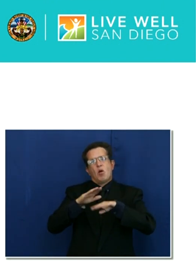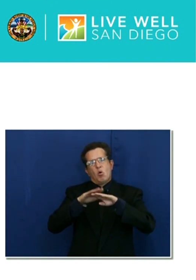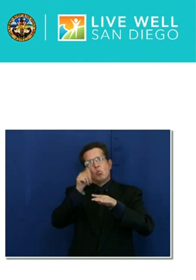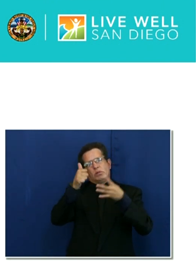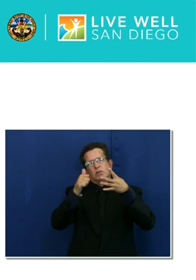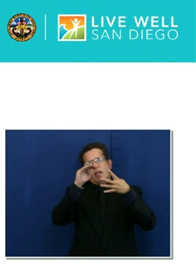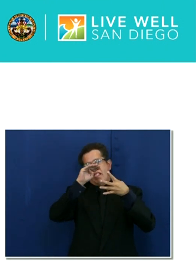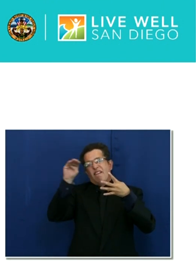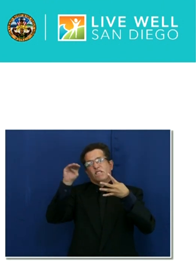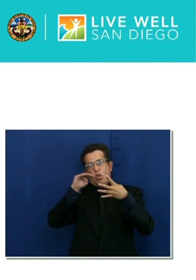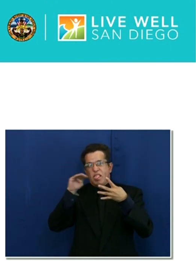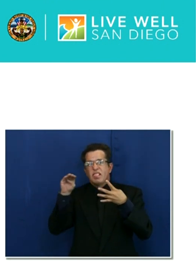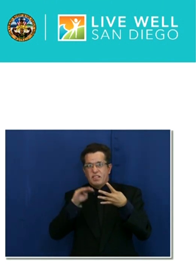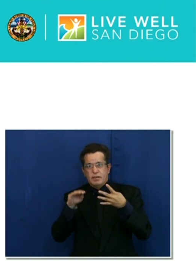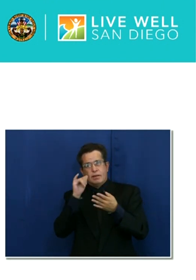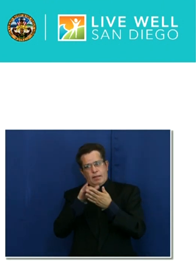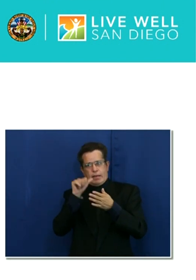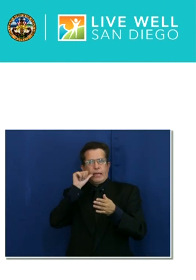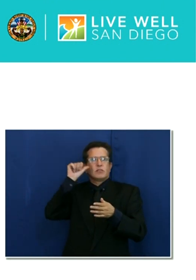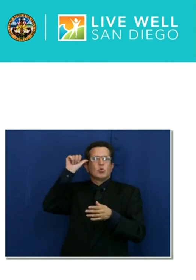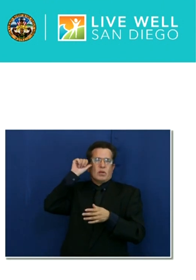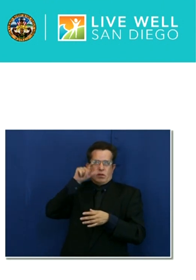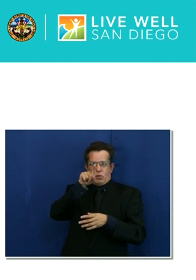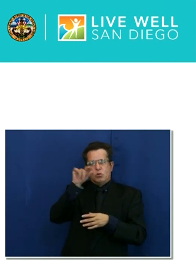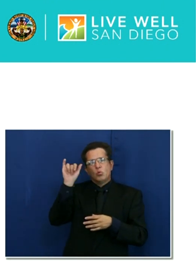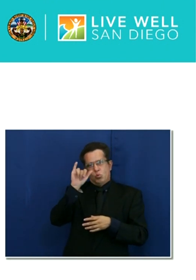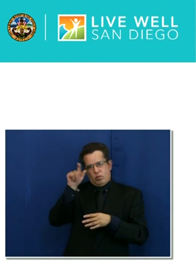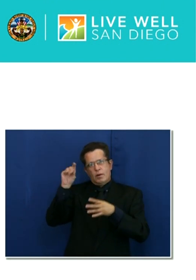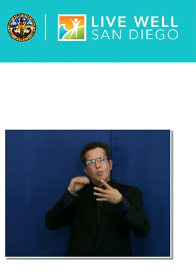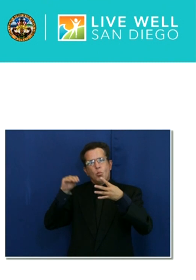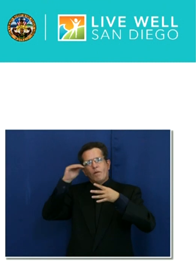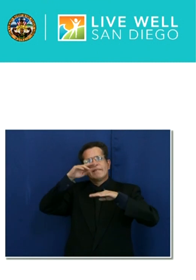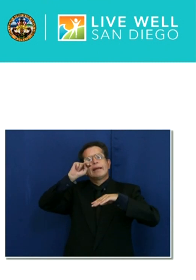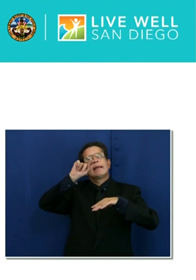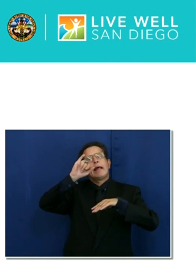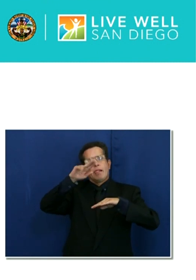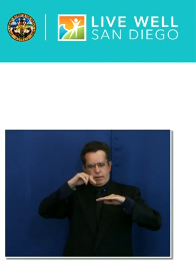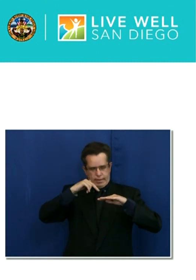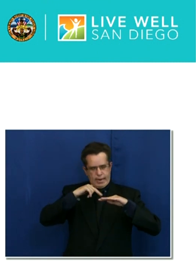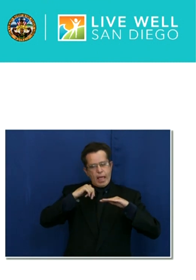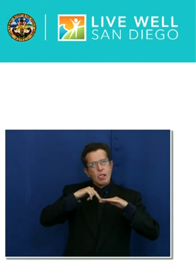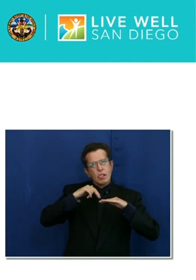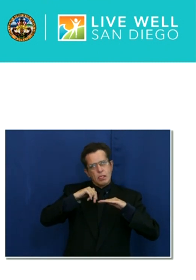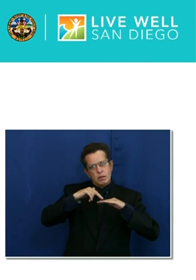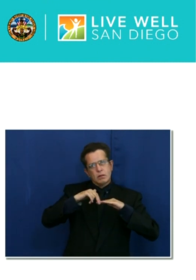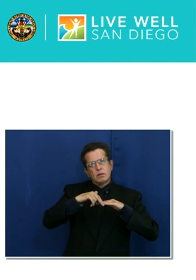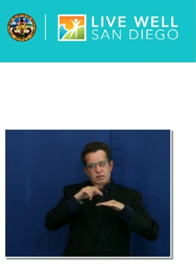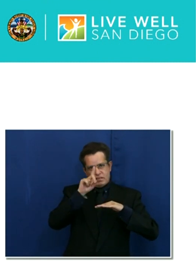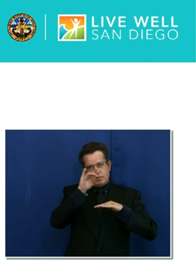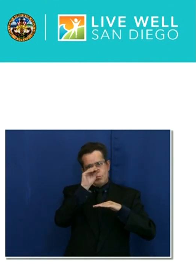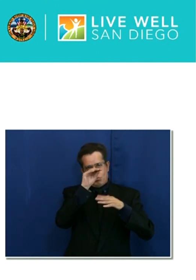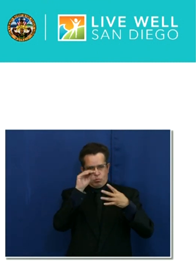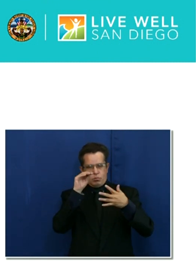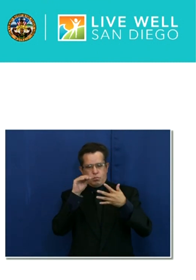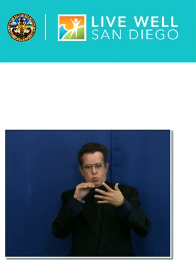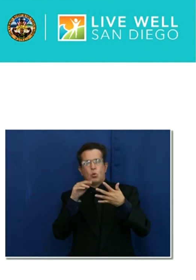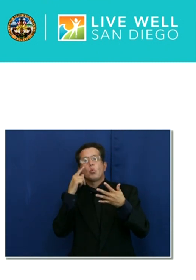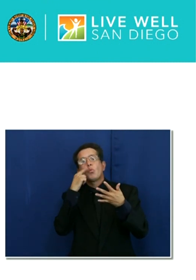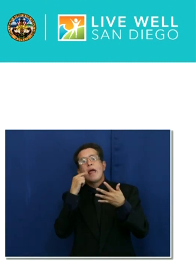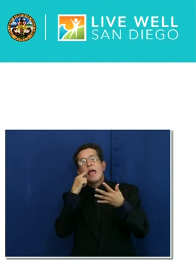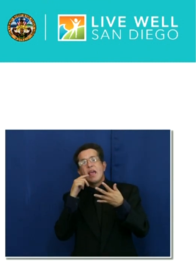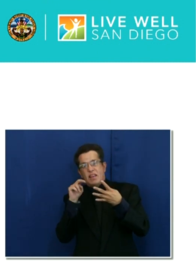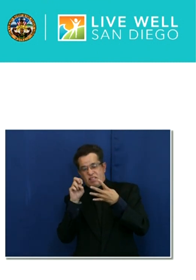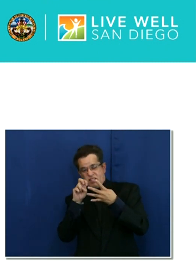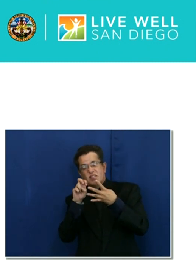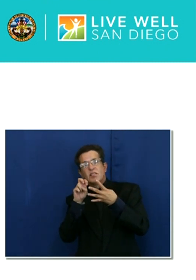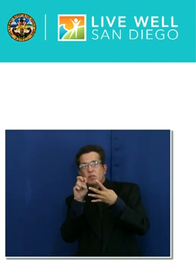changed yesterday from the state was they moved nail salons over from the purple tier, rather from the red